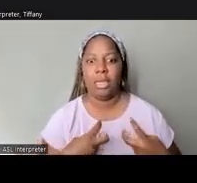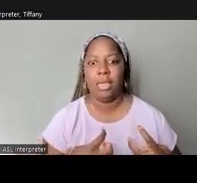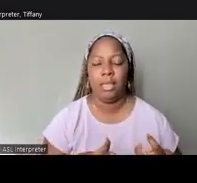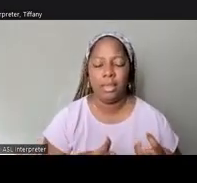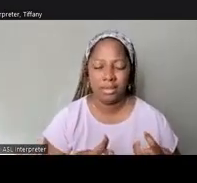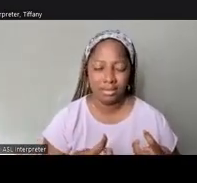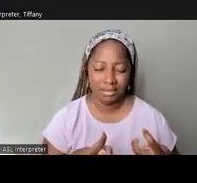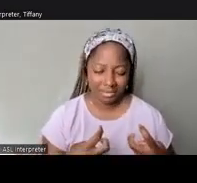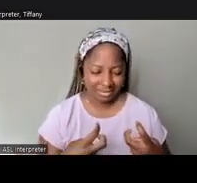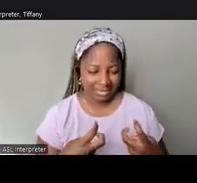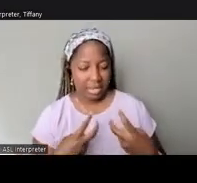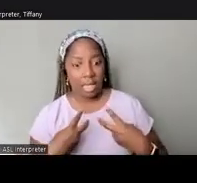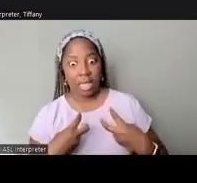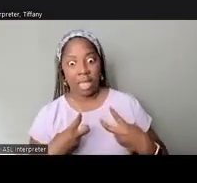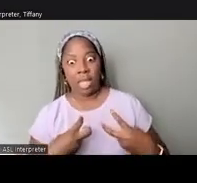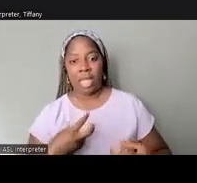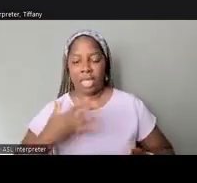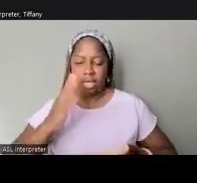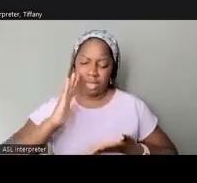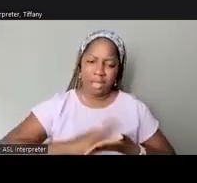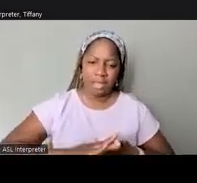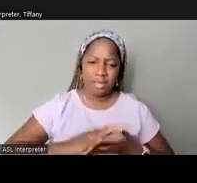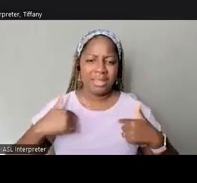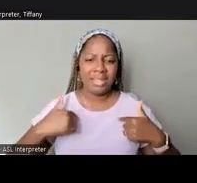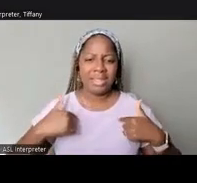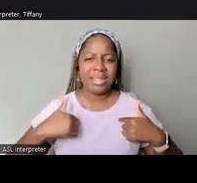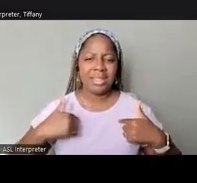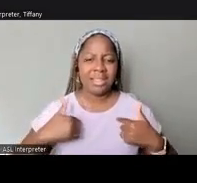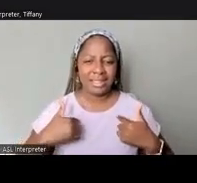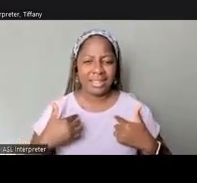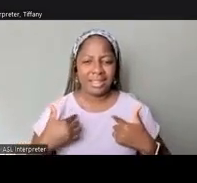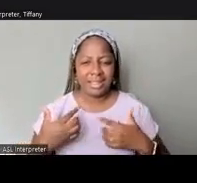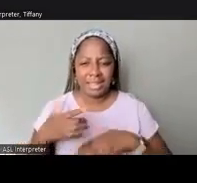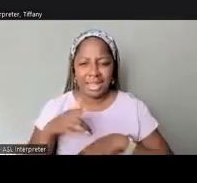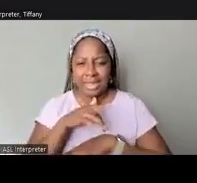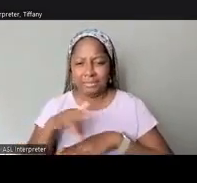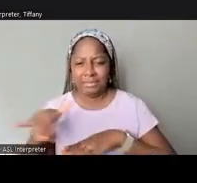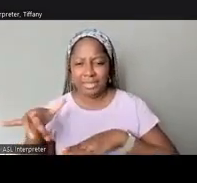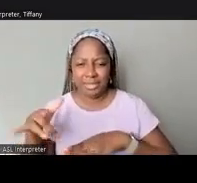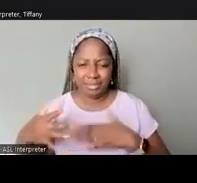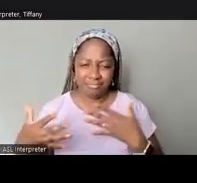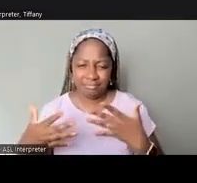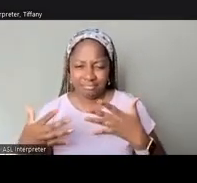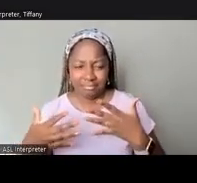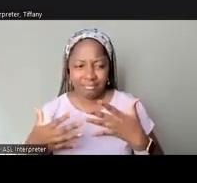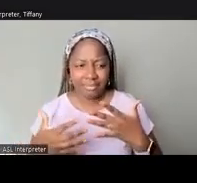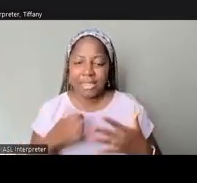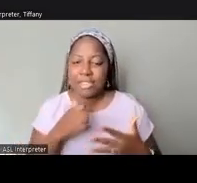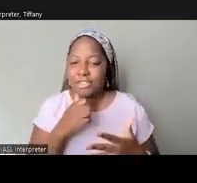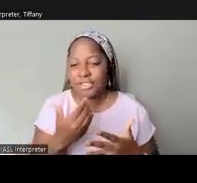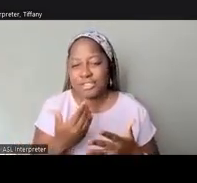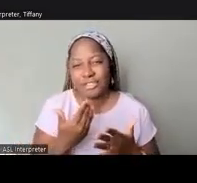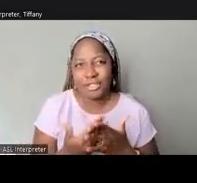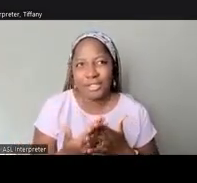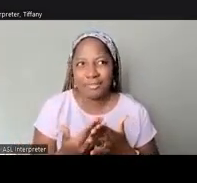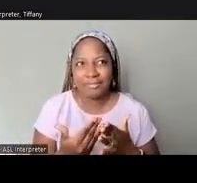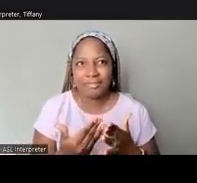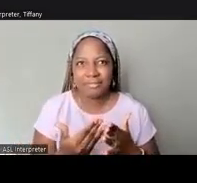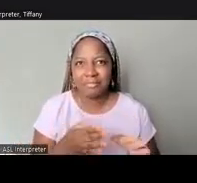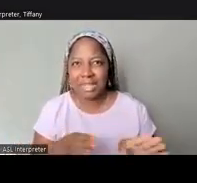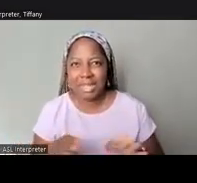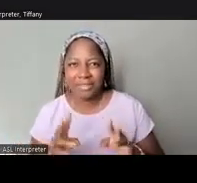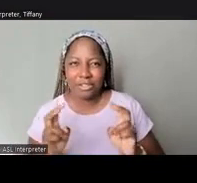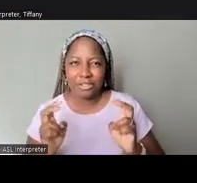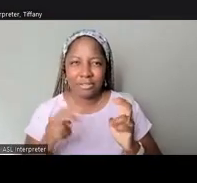modeling the wrong behavior, or modeling perhaps behavior that could evolve to a place that would be more sustainable.